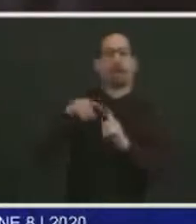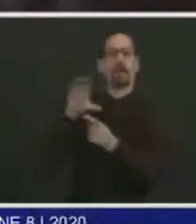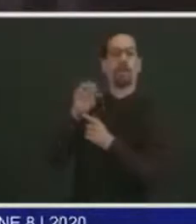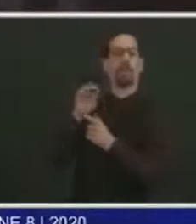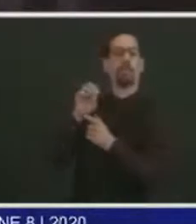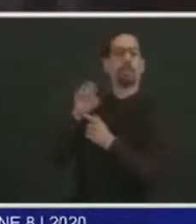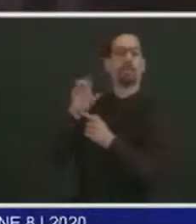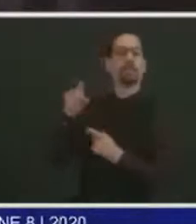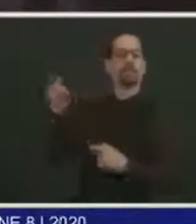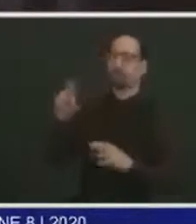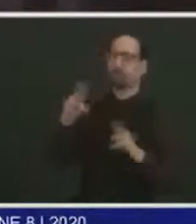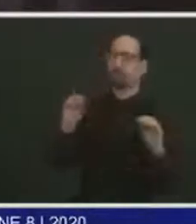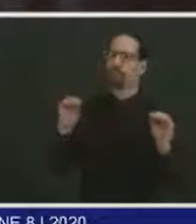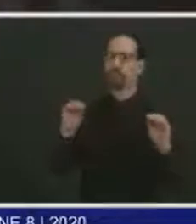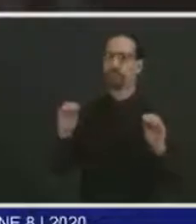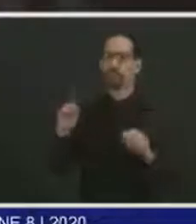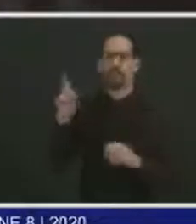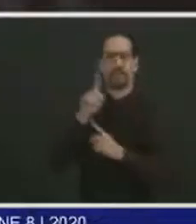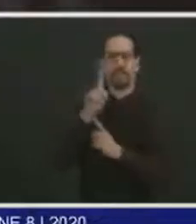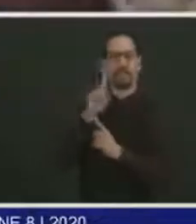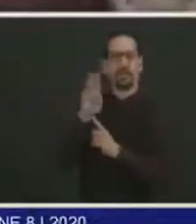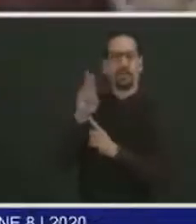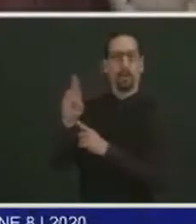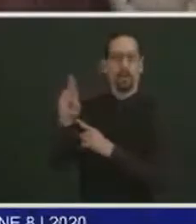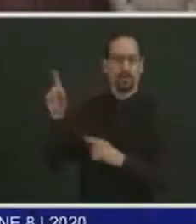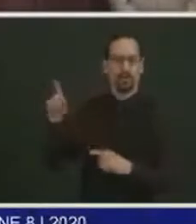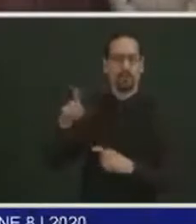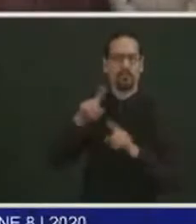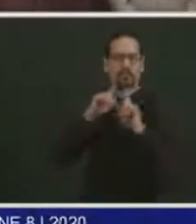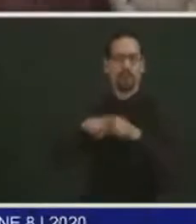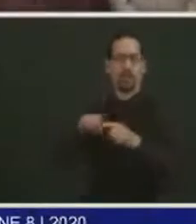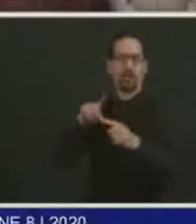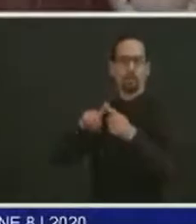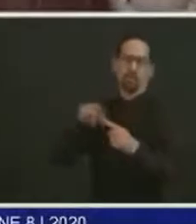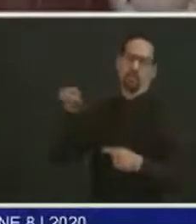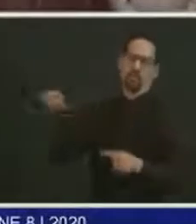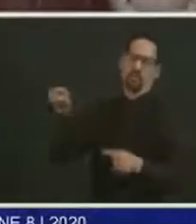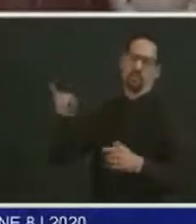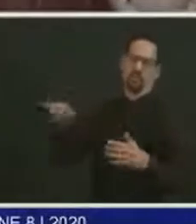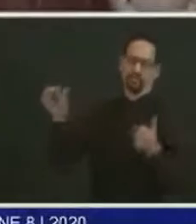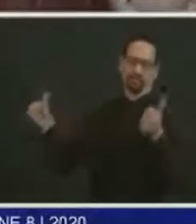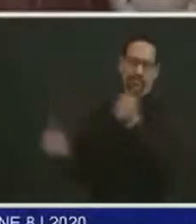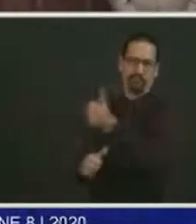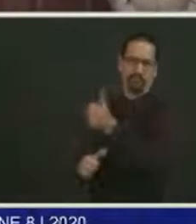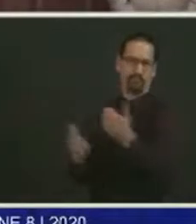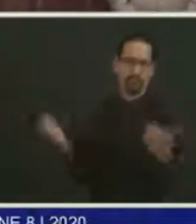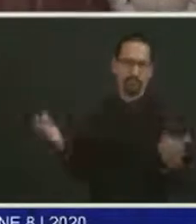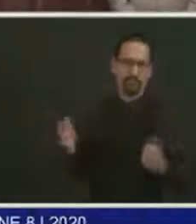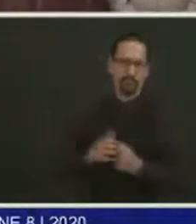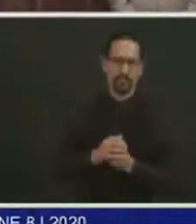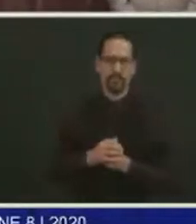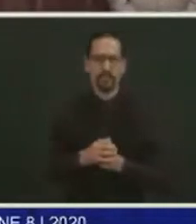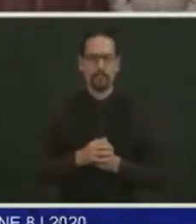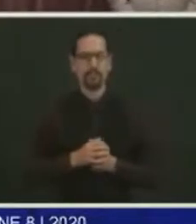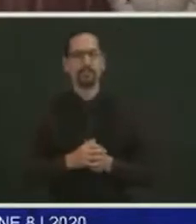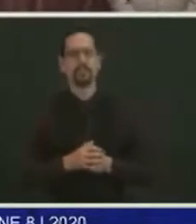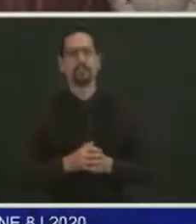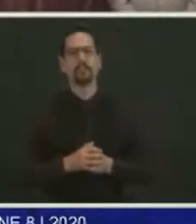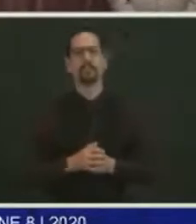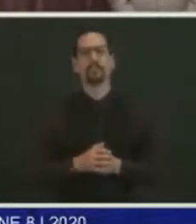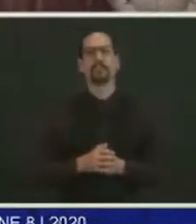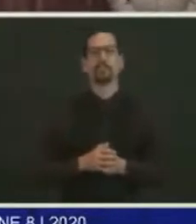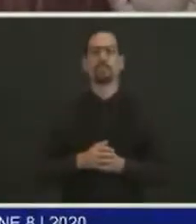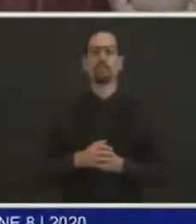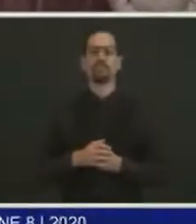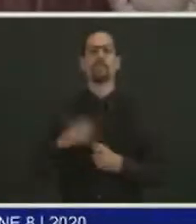DBR reports to Commerce. What about the Department of Health? They're running the show here. Yeah. When I asked months ago about DOH versus on the high